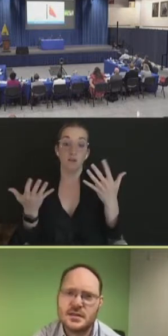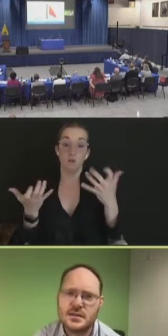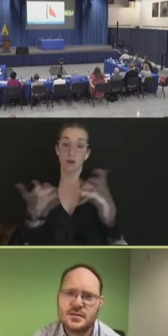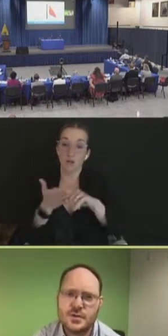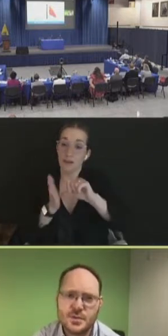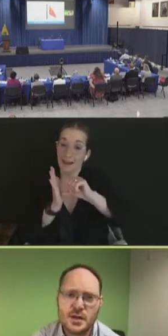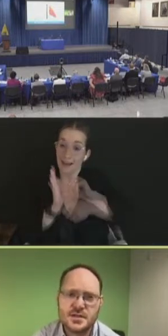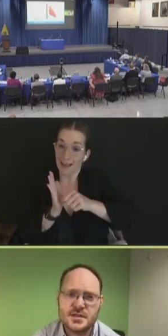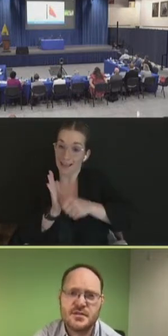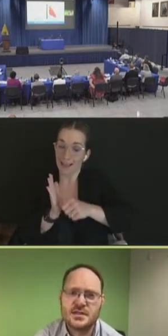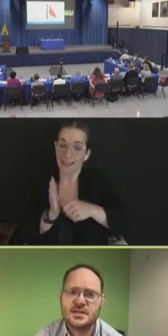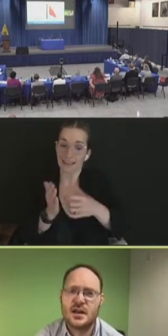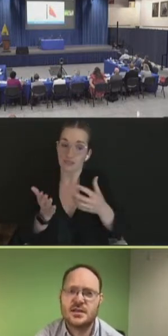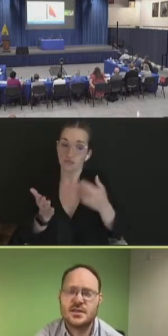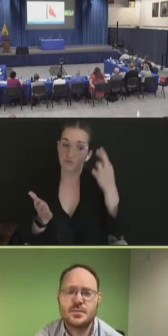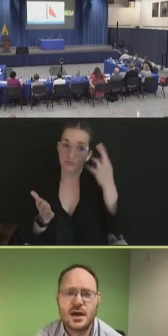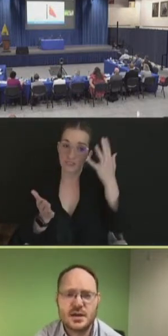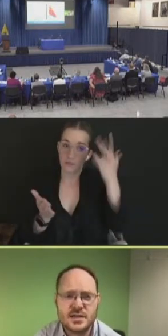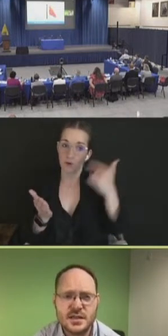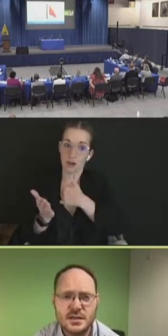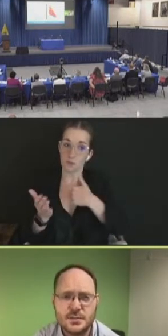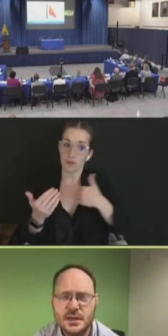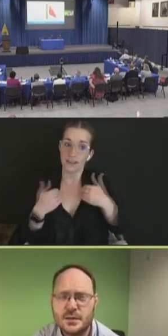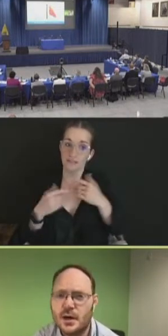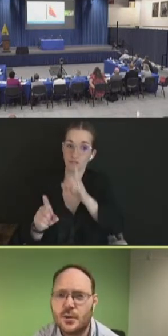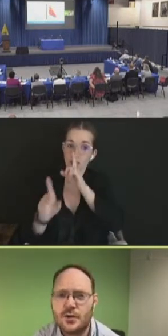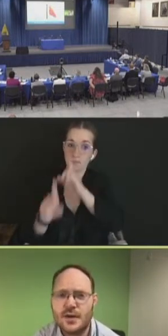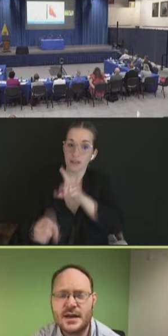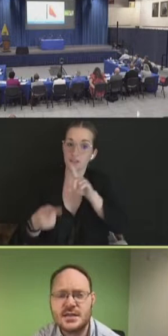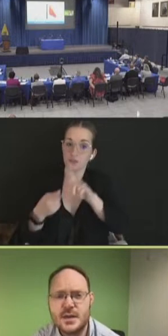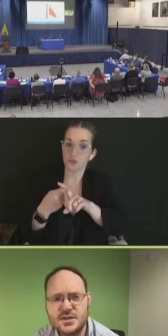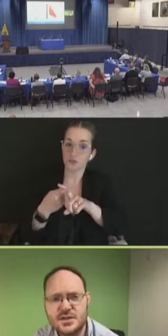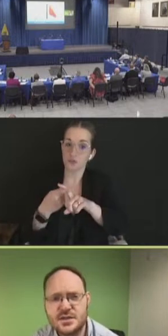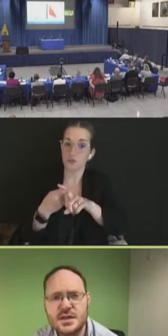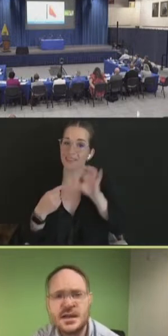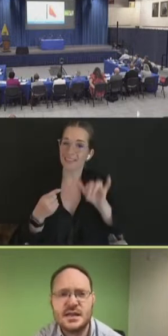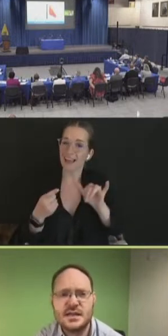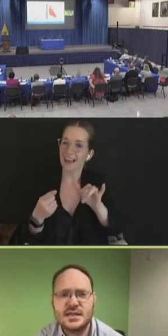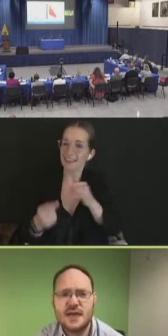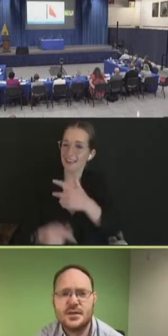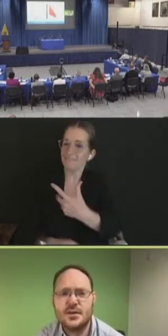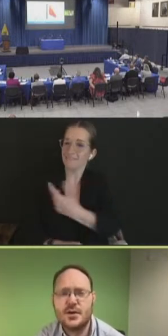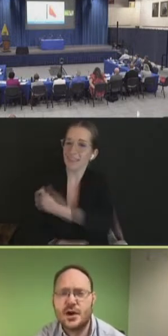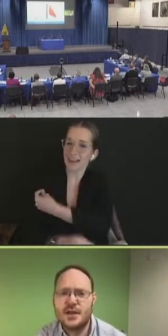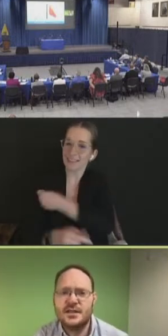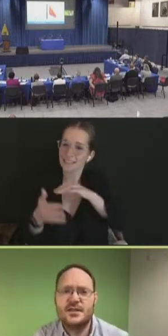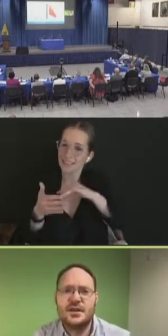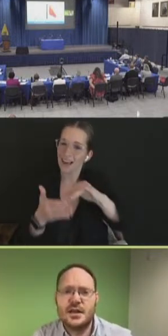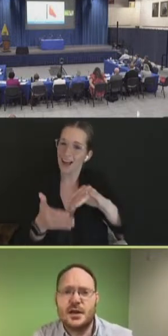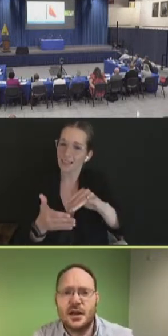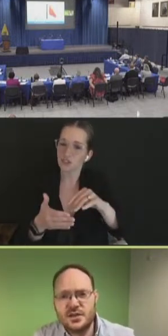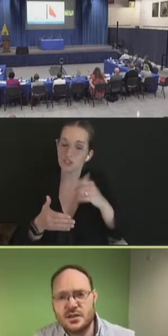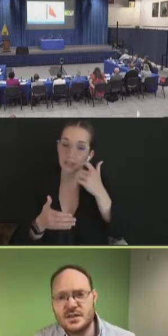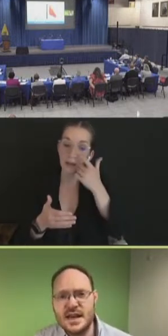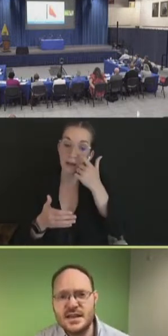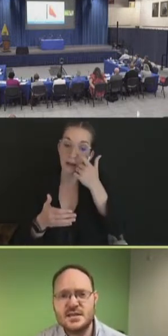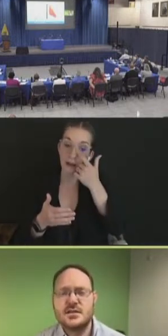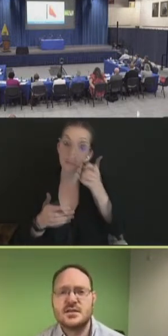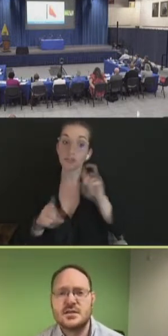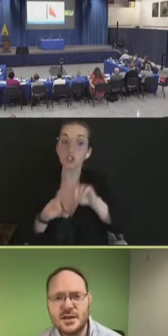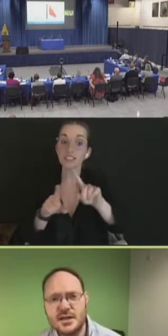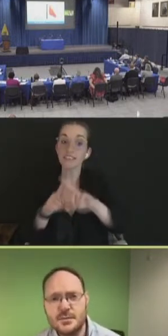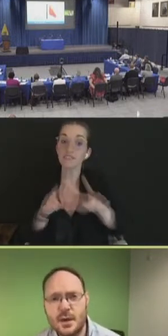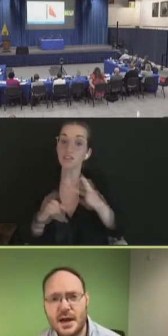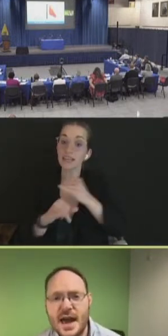distinct responses to vaccinology, partially building upon what Greg has mentioned, is that there are different immunological